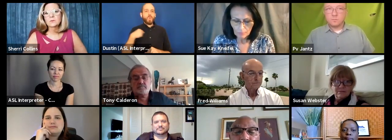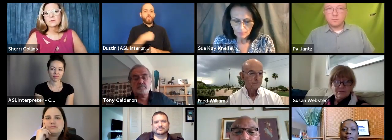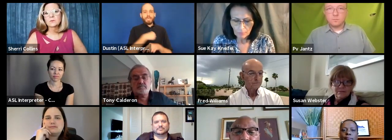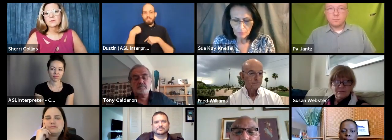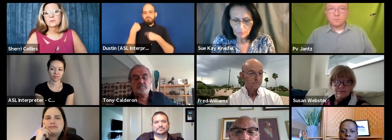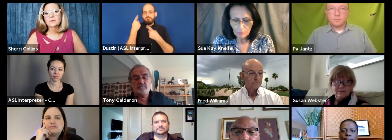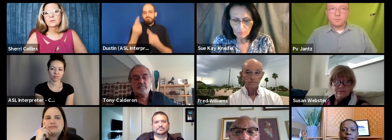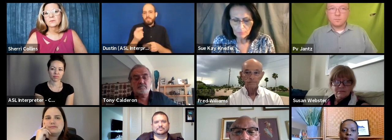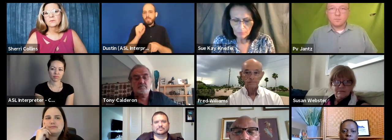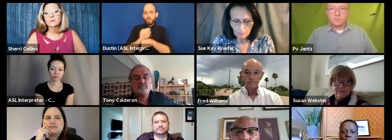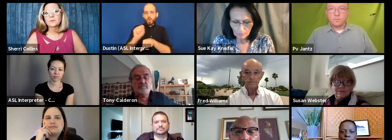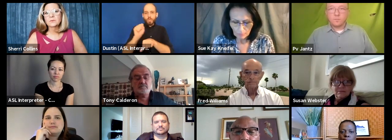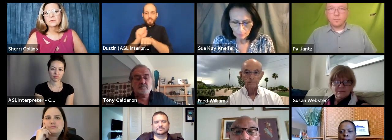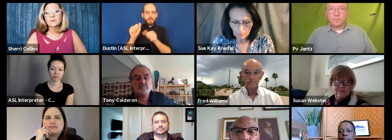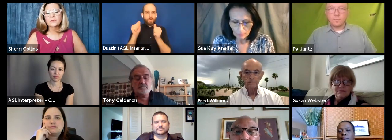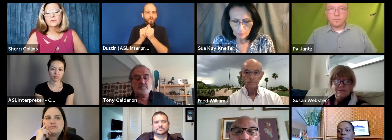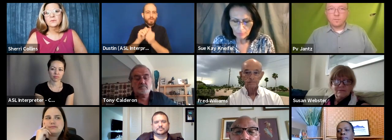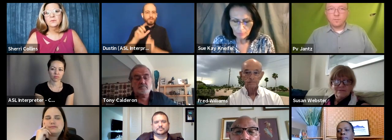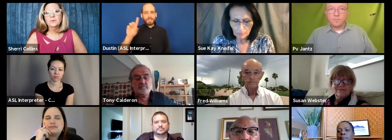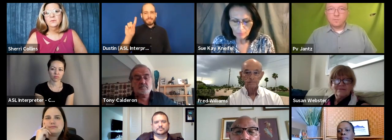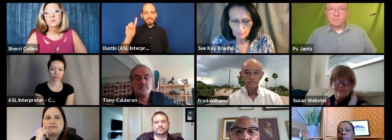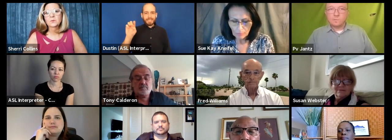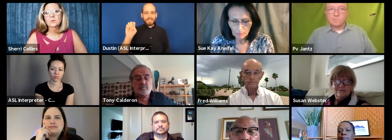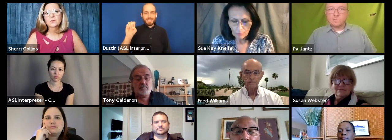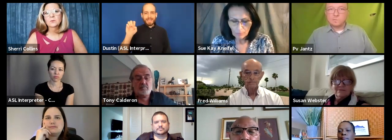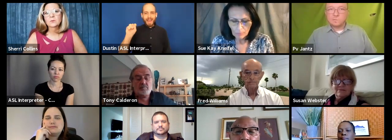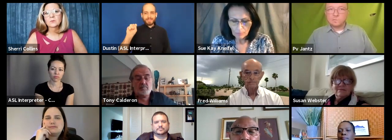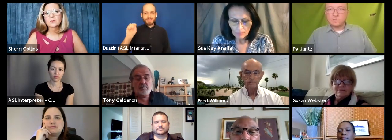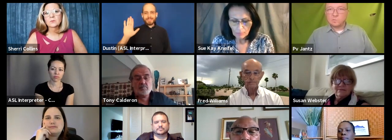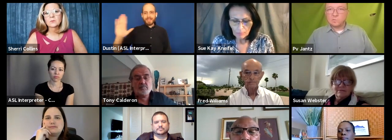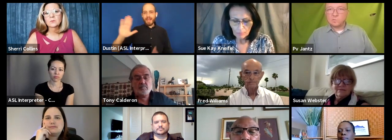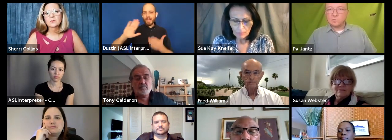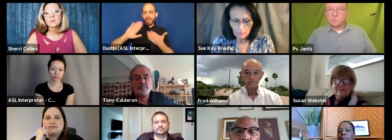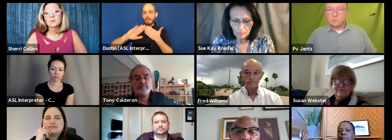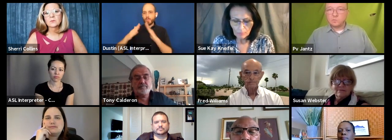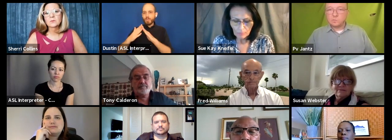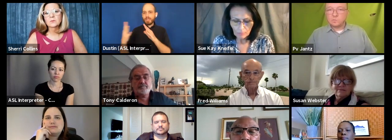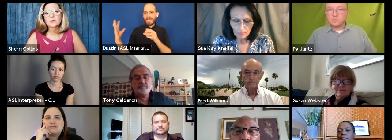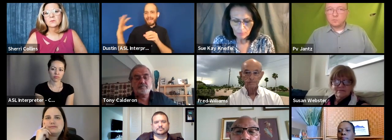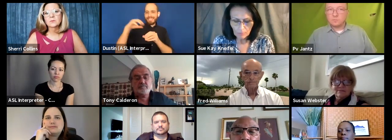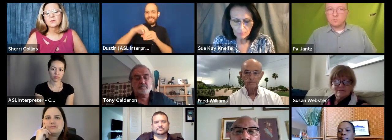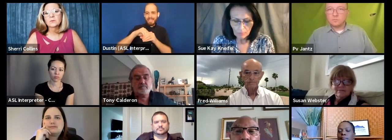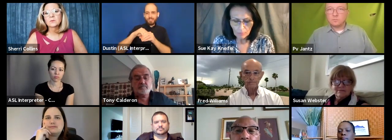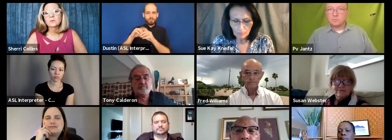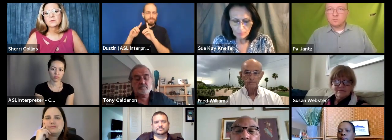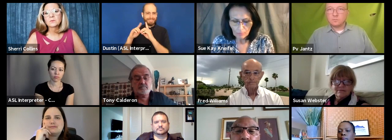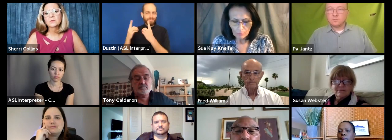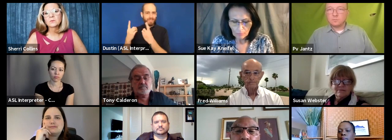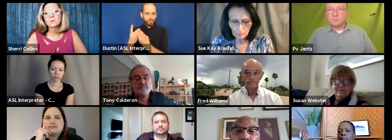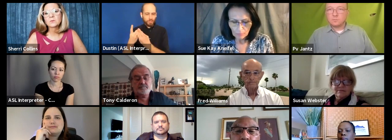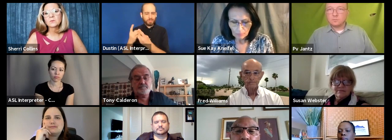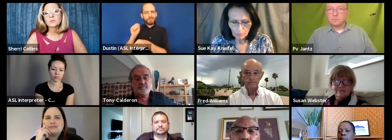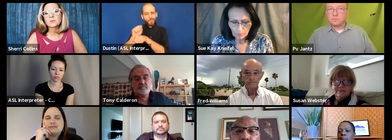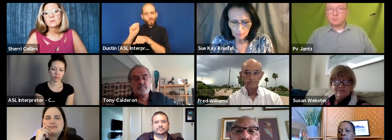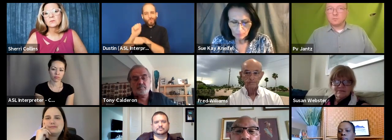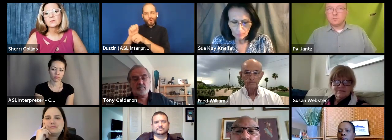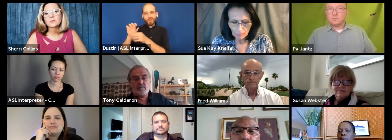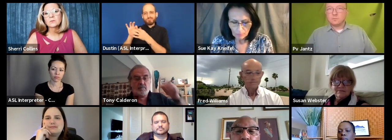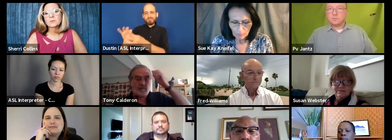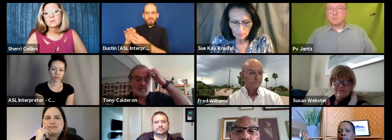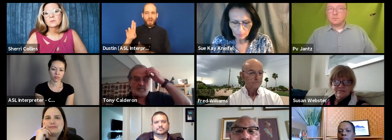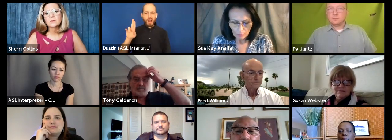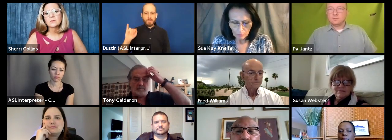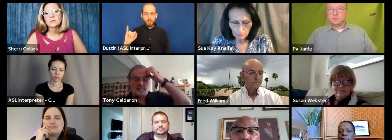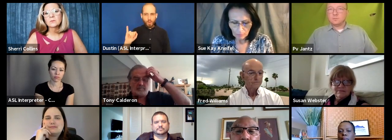of Economic Security's Community Engagement Division, specifically on their unemployment. It started off with what we've